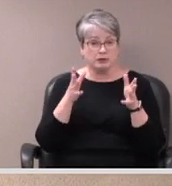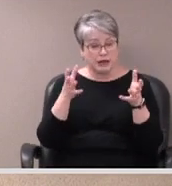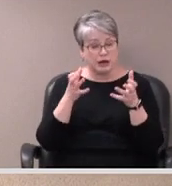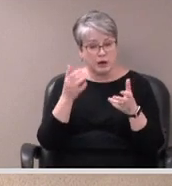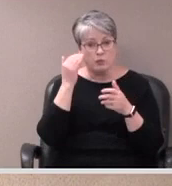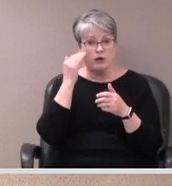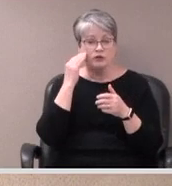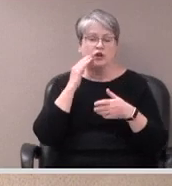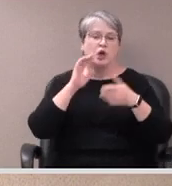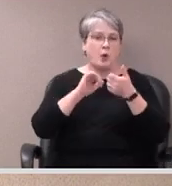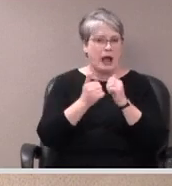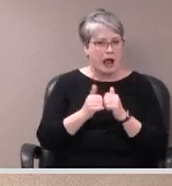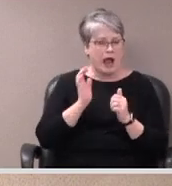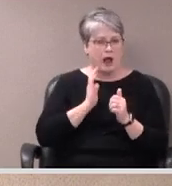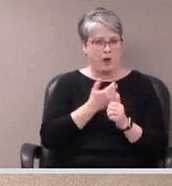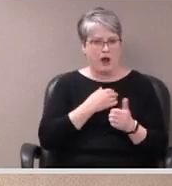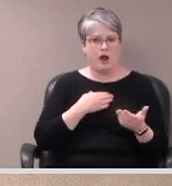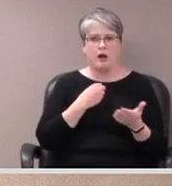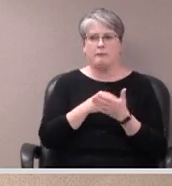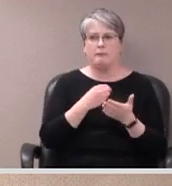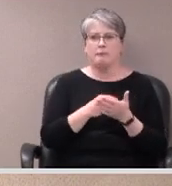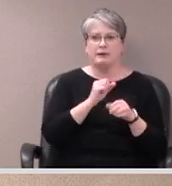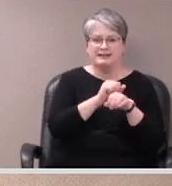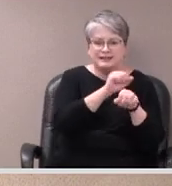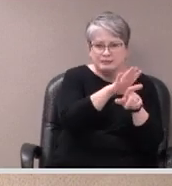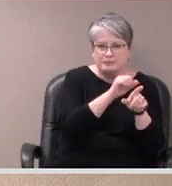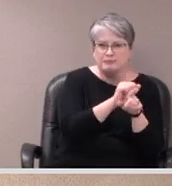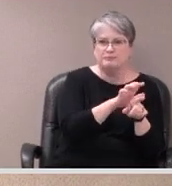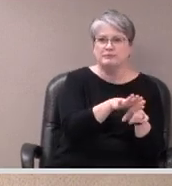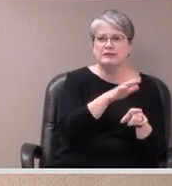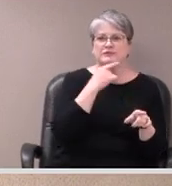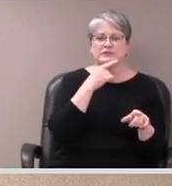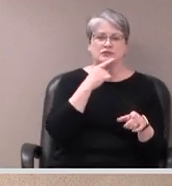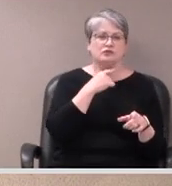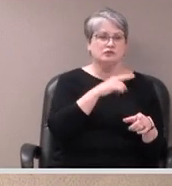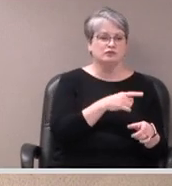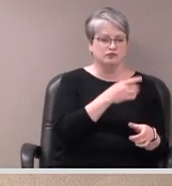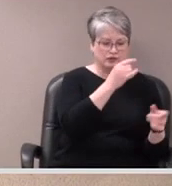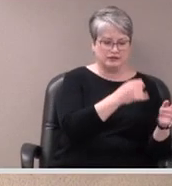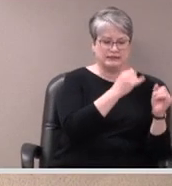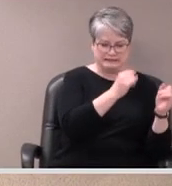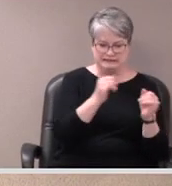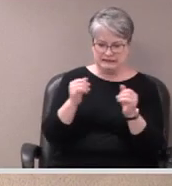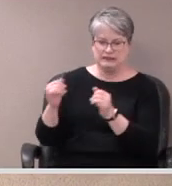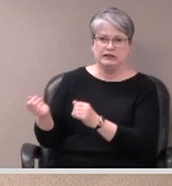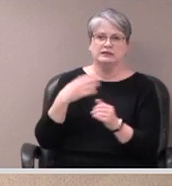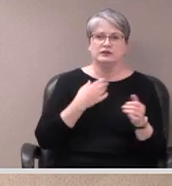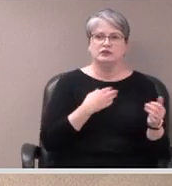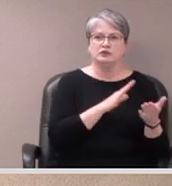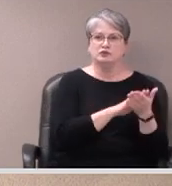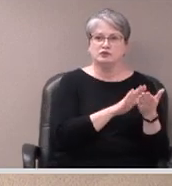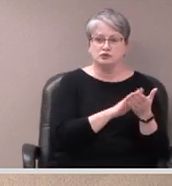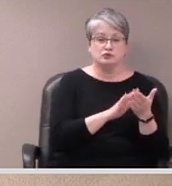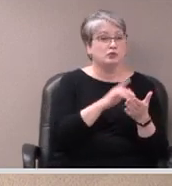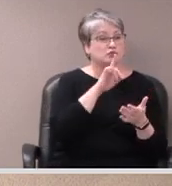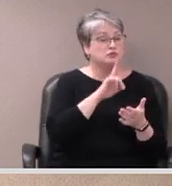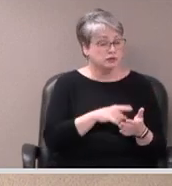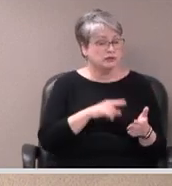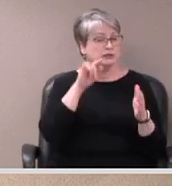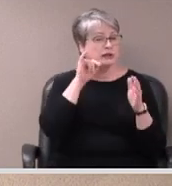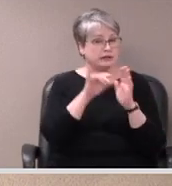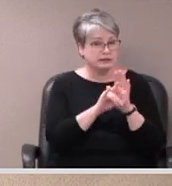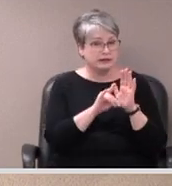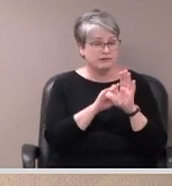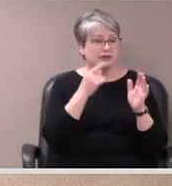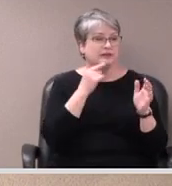how our money is impacting student learning school by school, particularly the schools that have been identified in